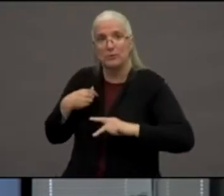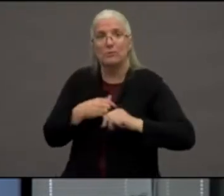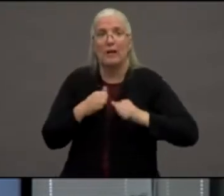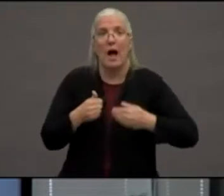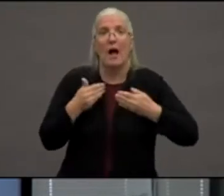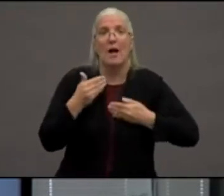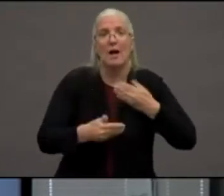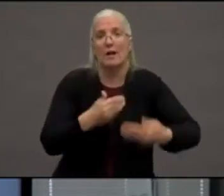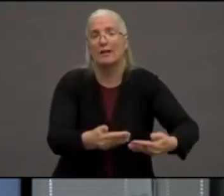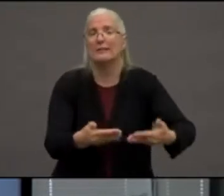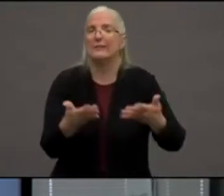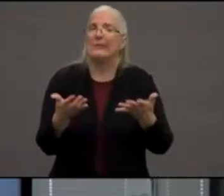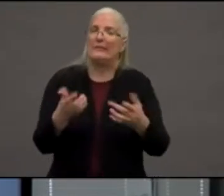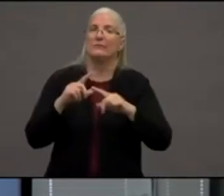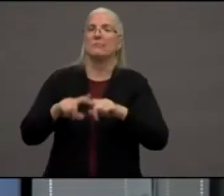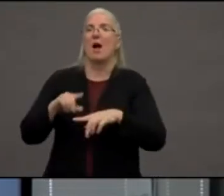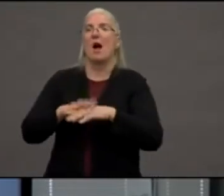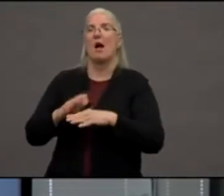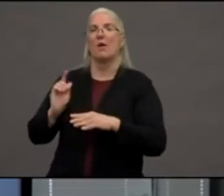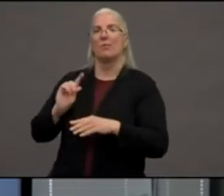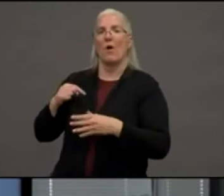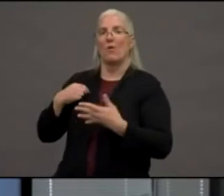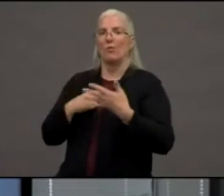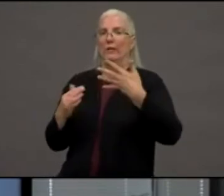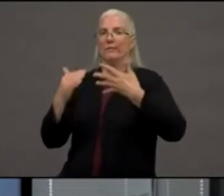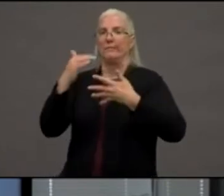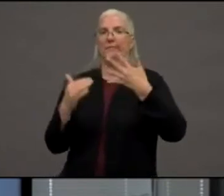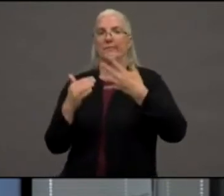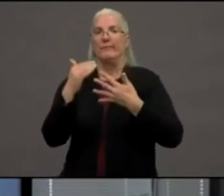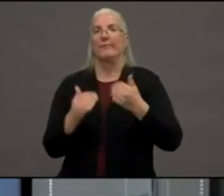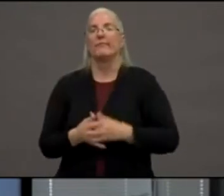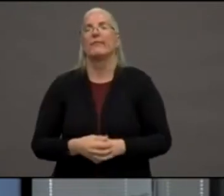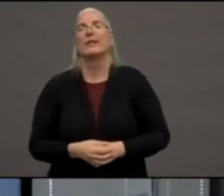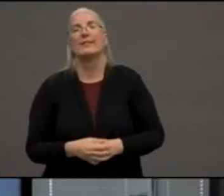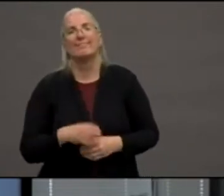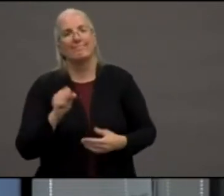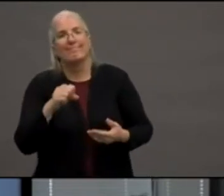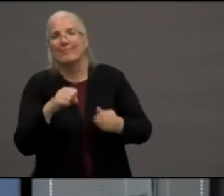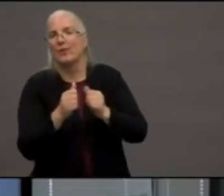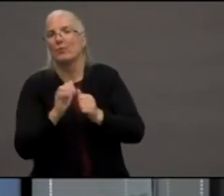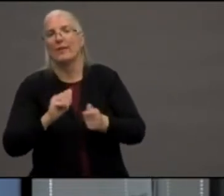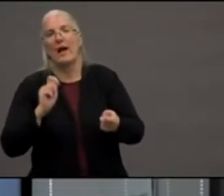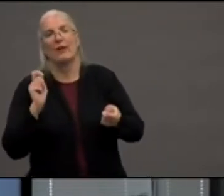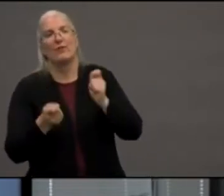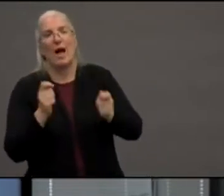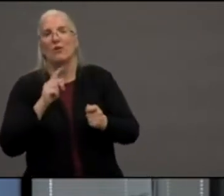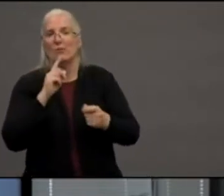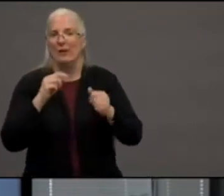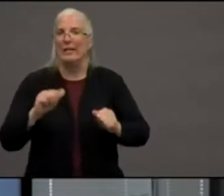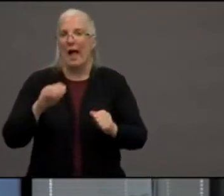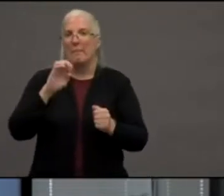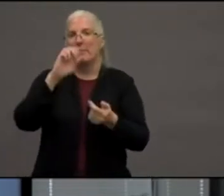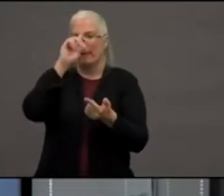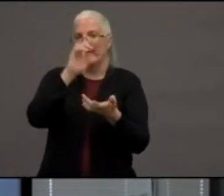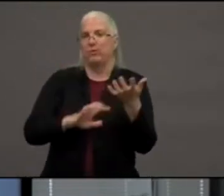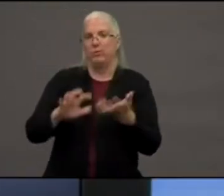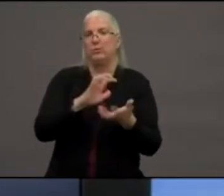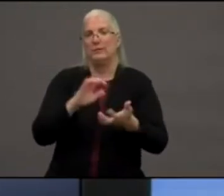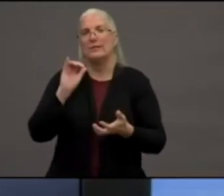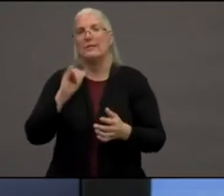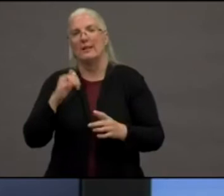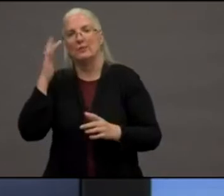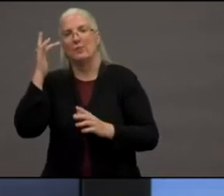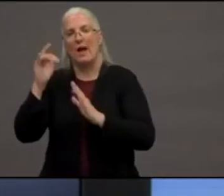confusion. There's going to be a phase of transition, because now we have the state really kind of providing